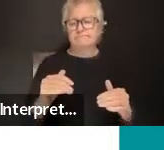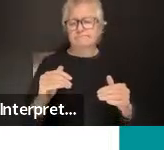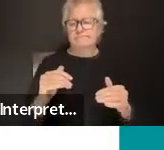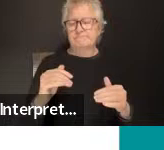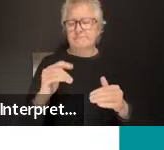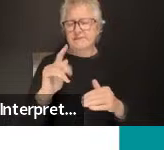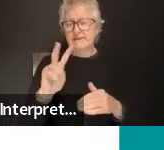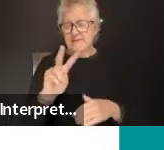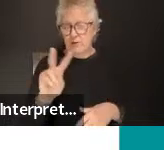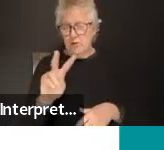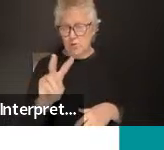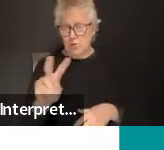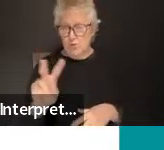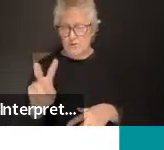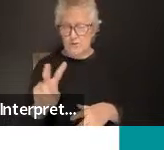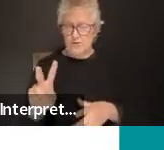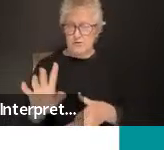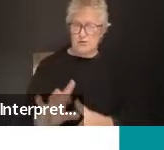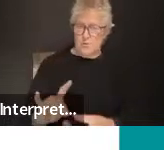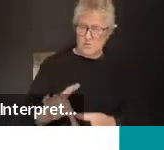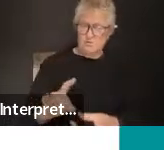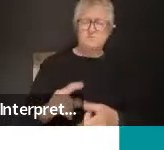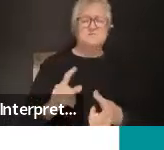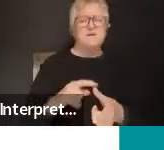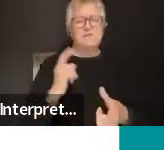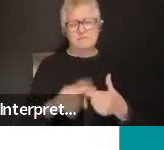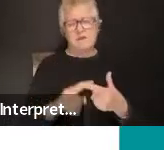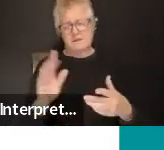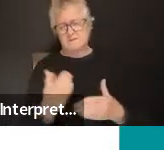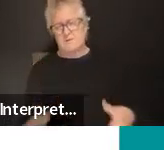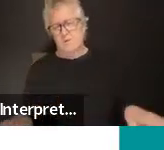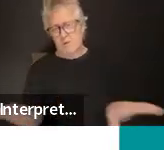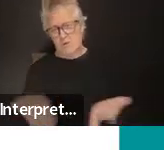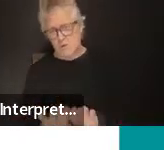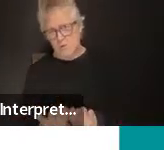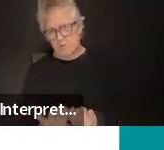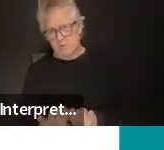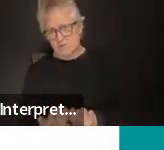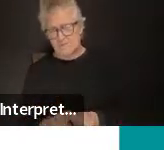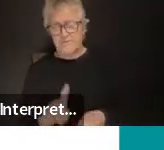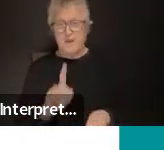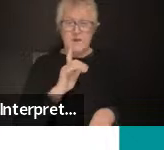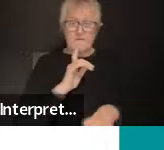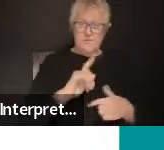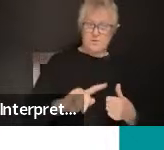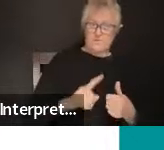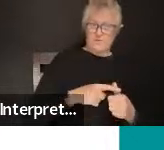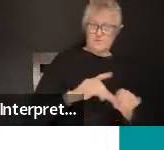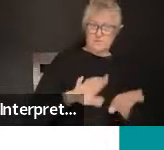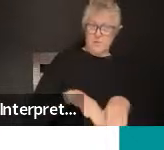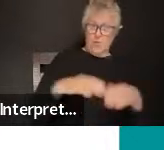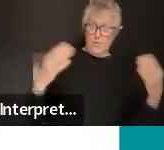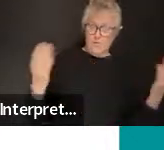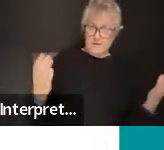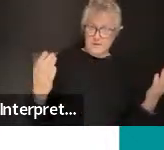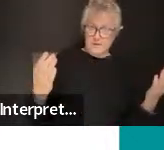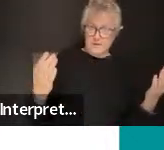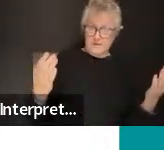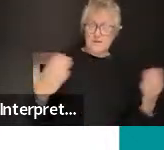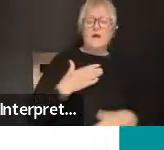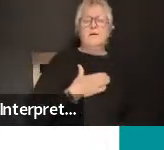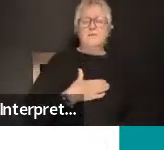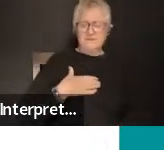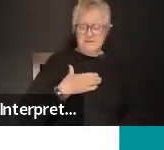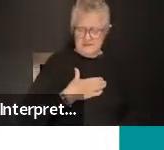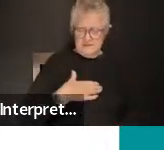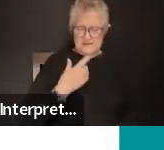So our icebreaker for today, name and pronouns and affiliation. So it's the first meeting of the year. So let's kick